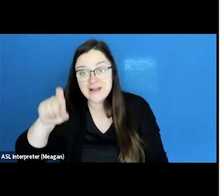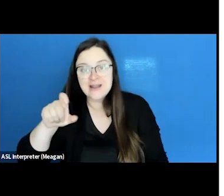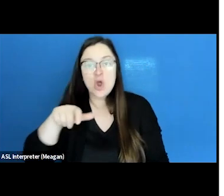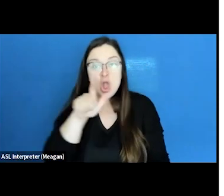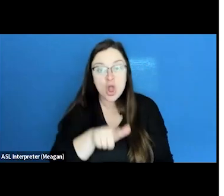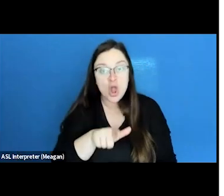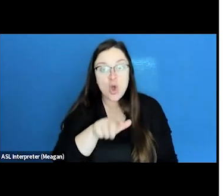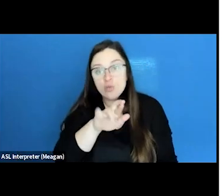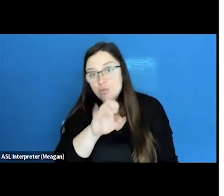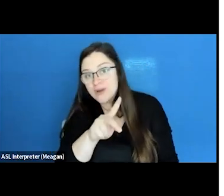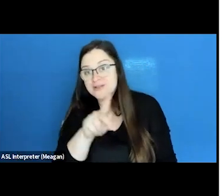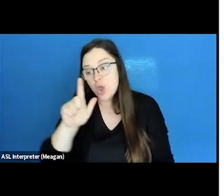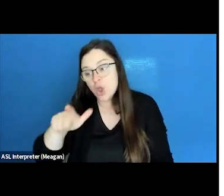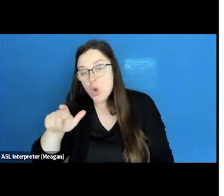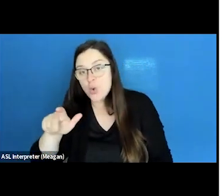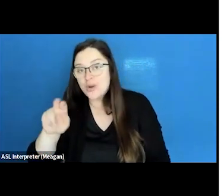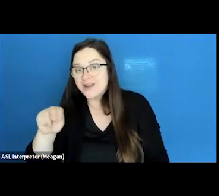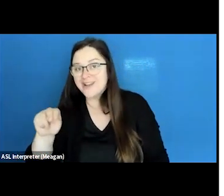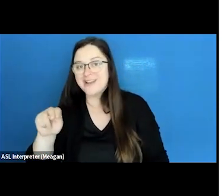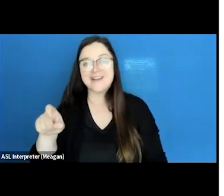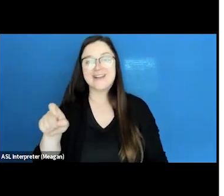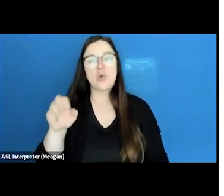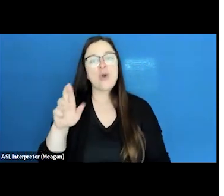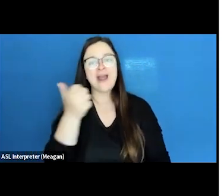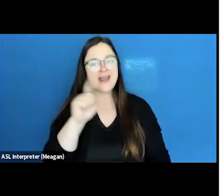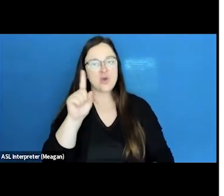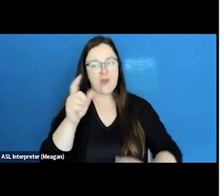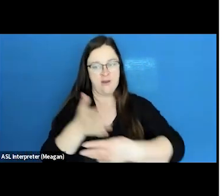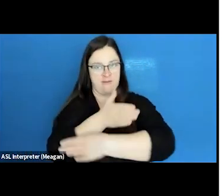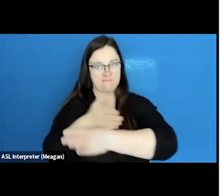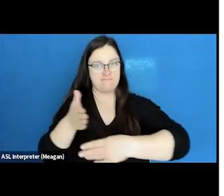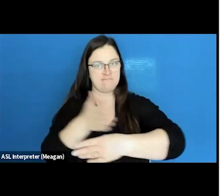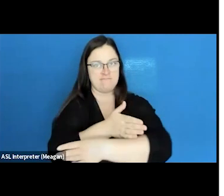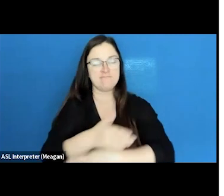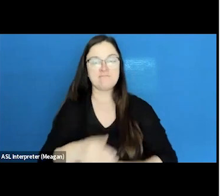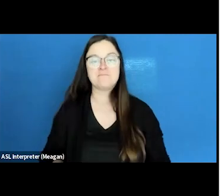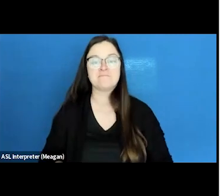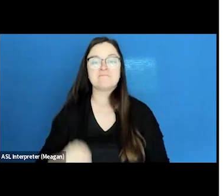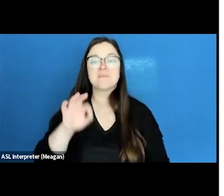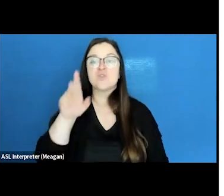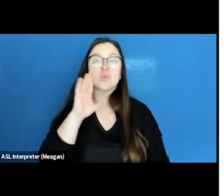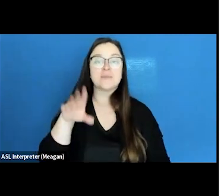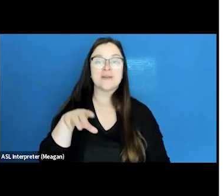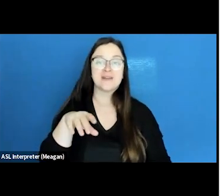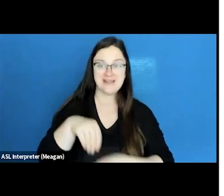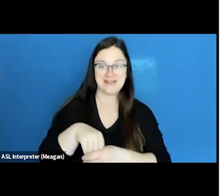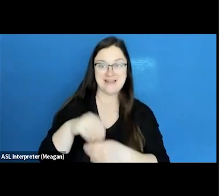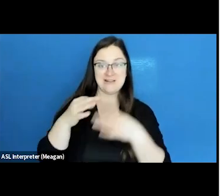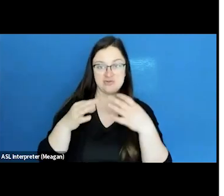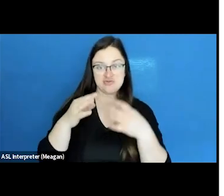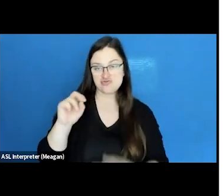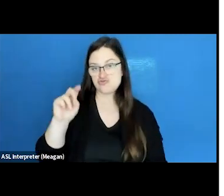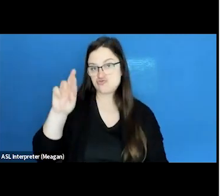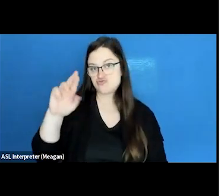between. If you're going to be effective in drug court, there's something I had to learn very early